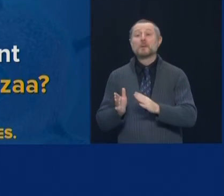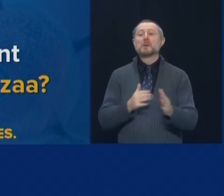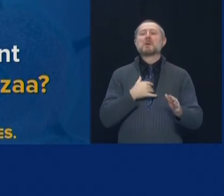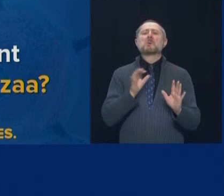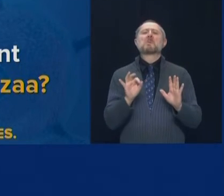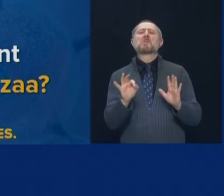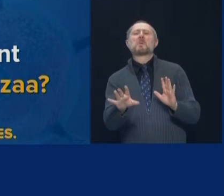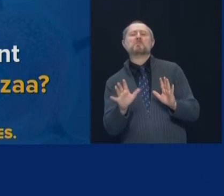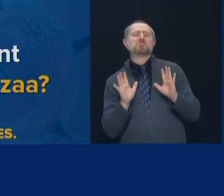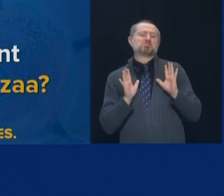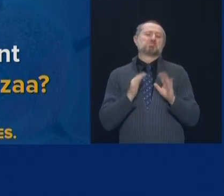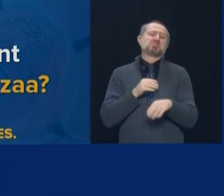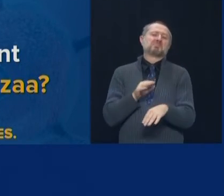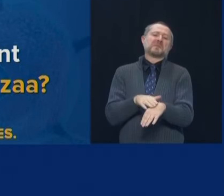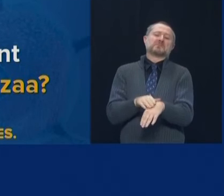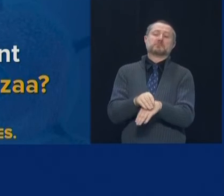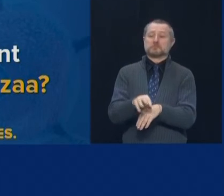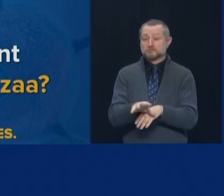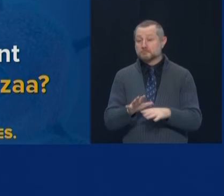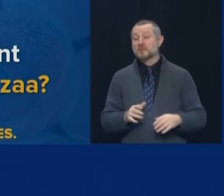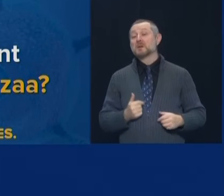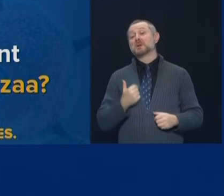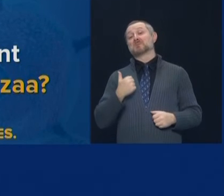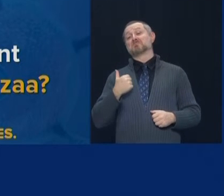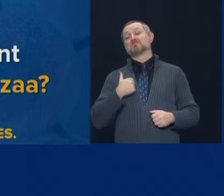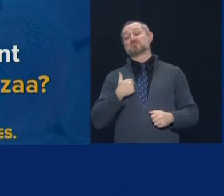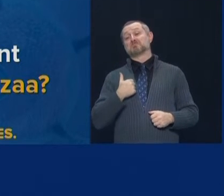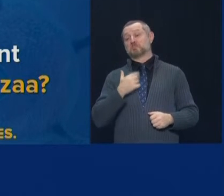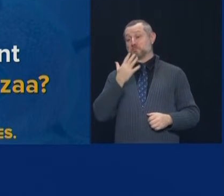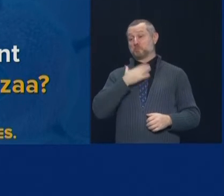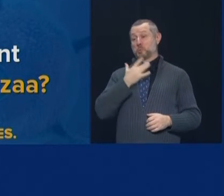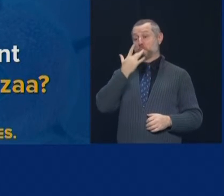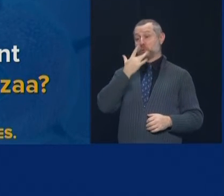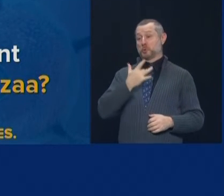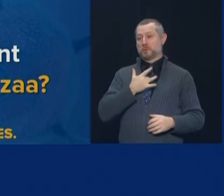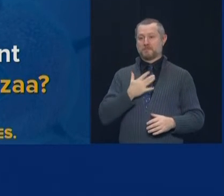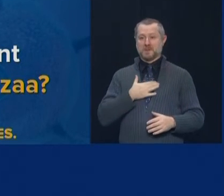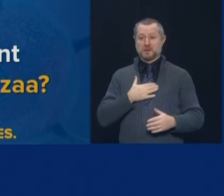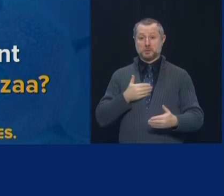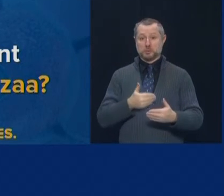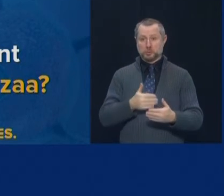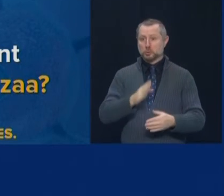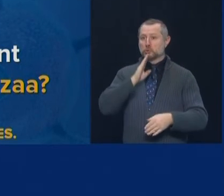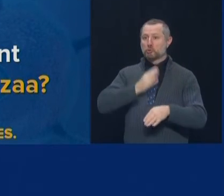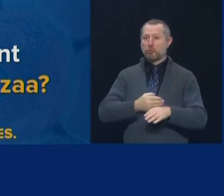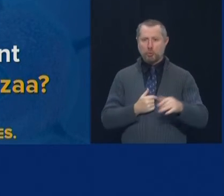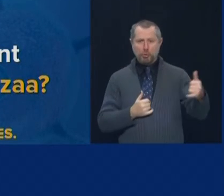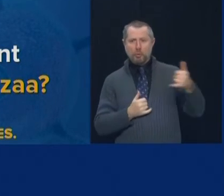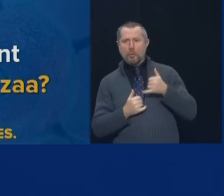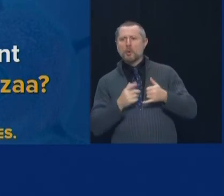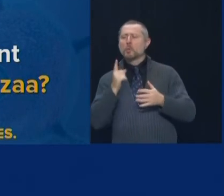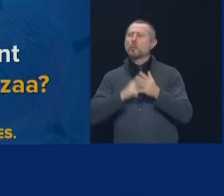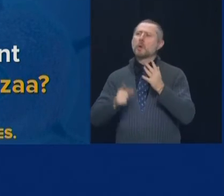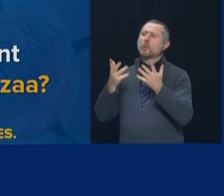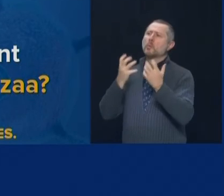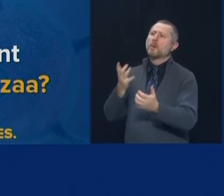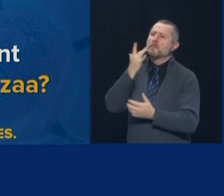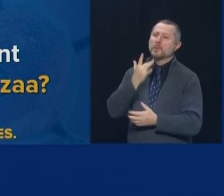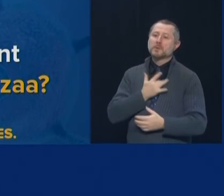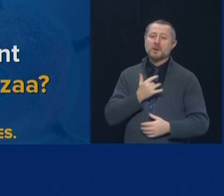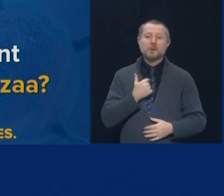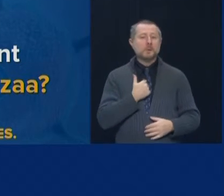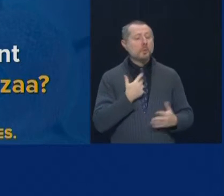have a birthday coming up. One of my daughters called me this morning and said, what do you want for your birthday? I said, it's up to you, but